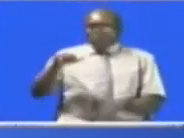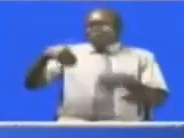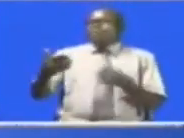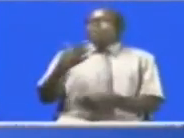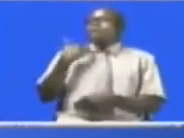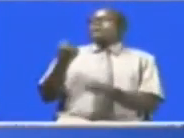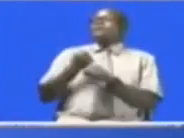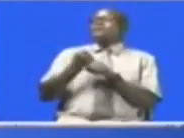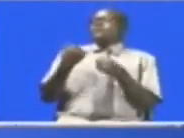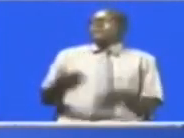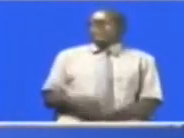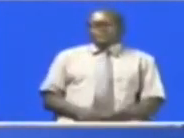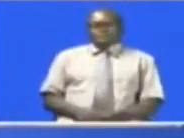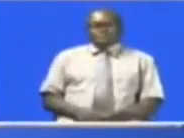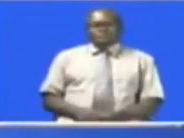to,